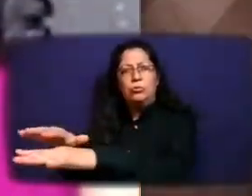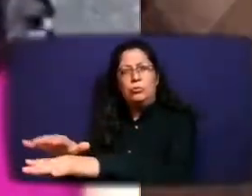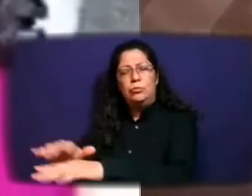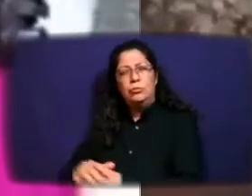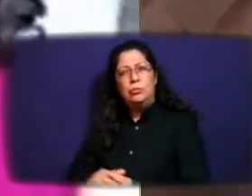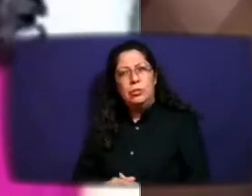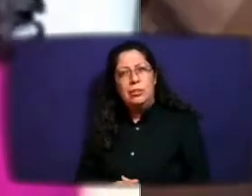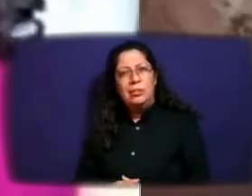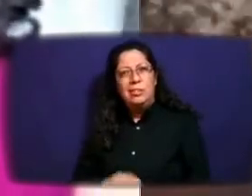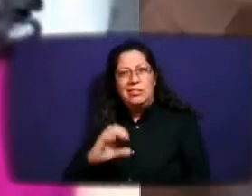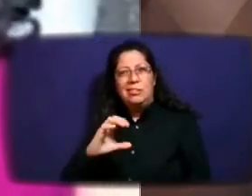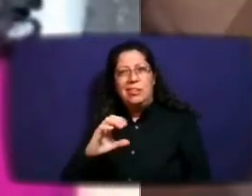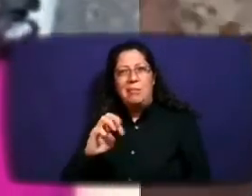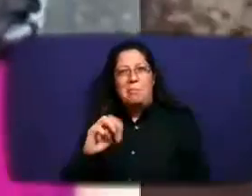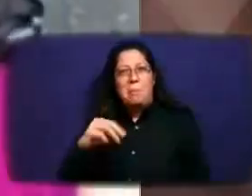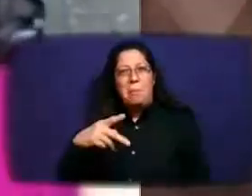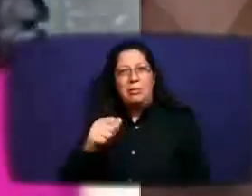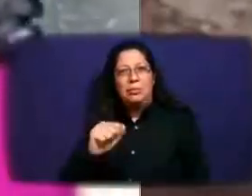Kempasuchi,